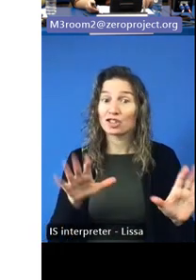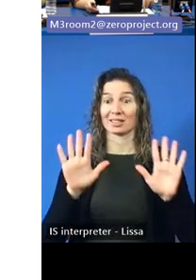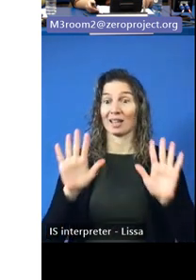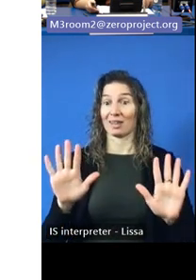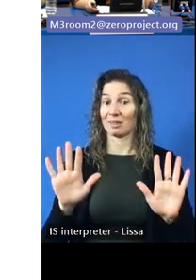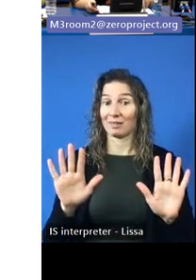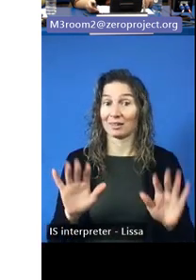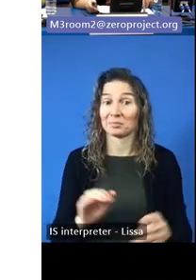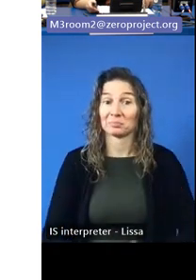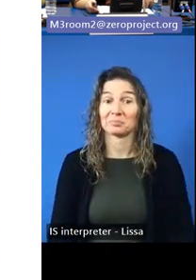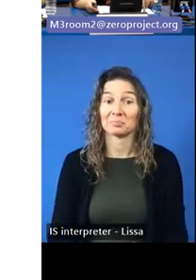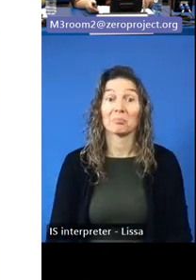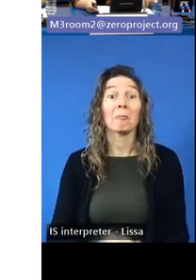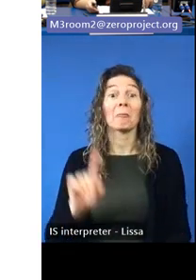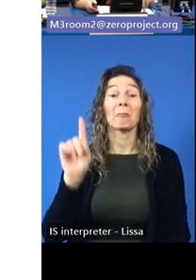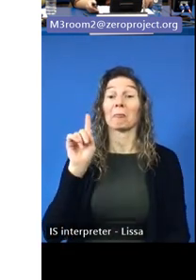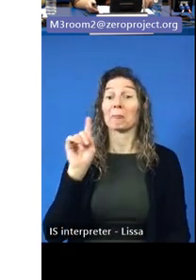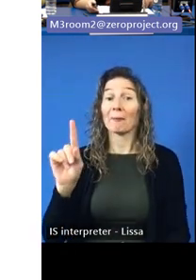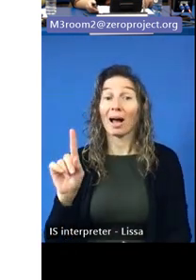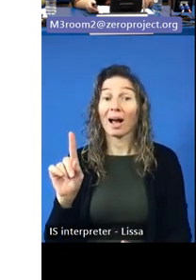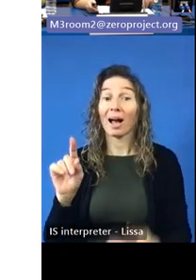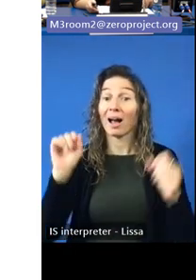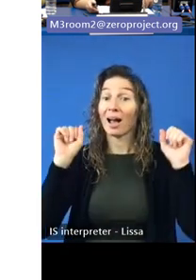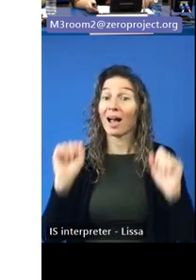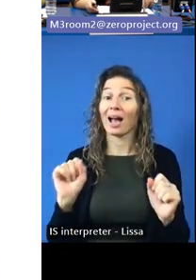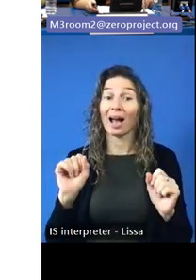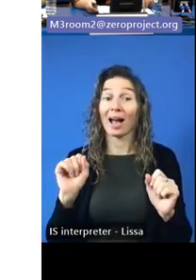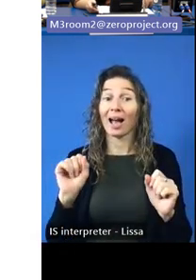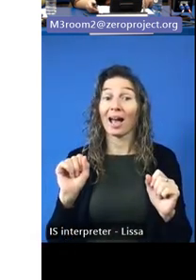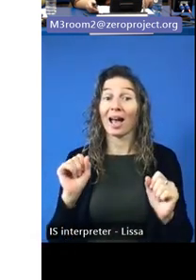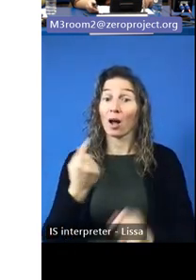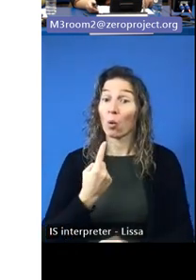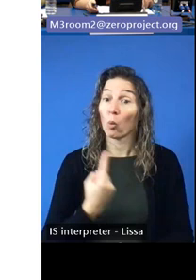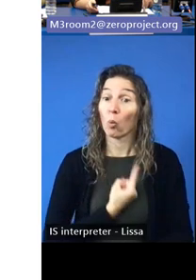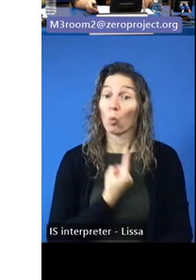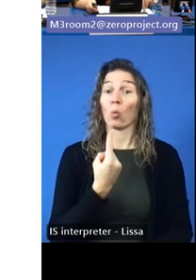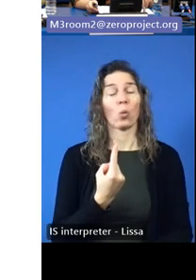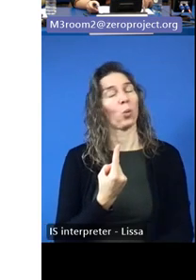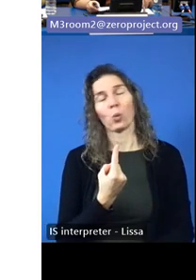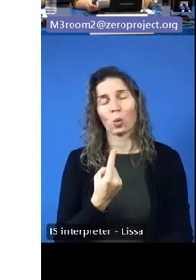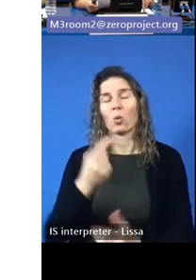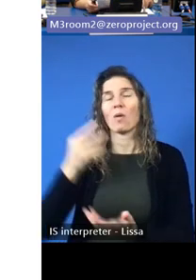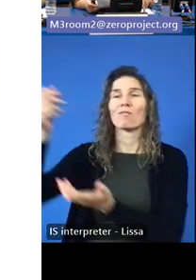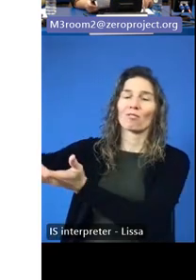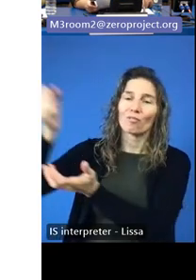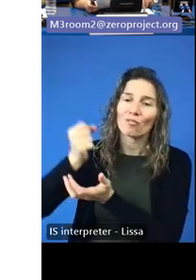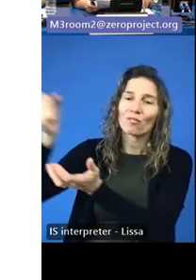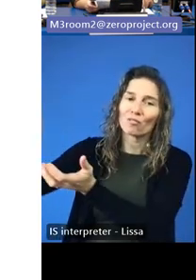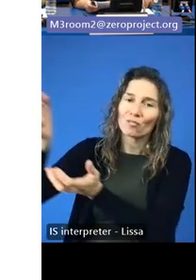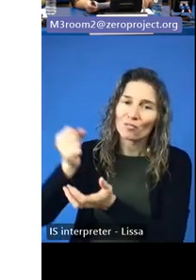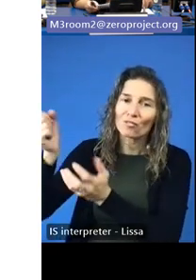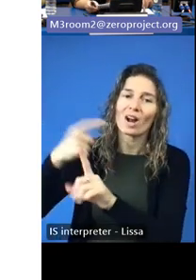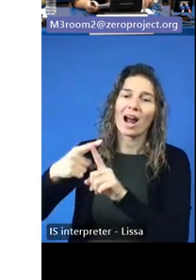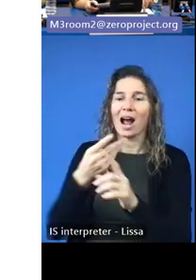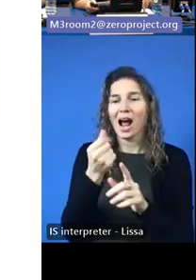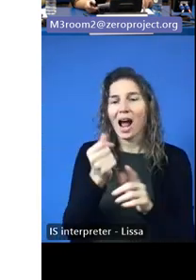could not do this work without the generosity and commitment of our funders and the foundations and the donors